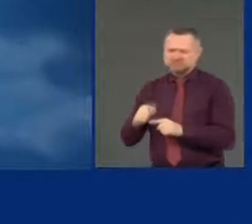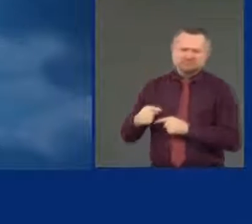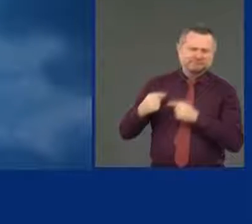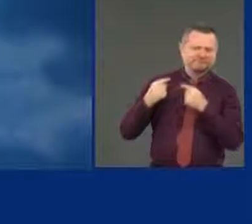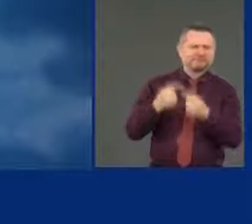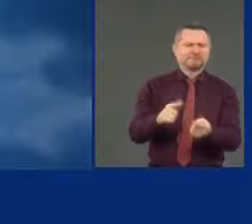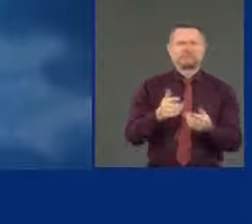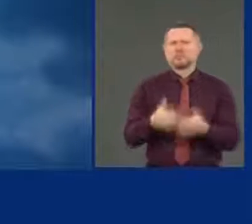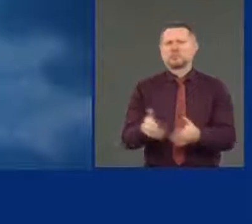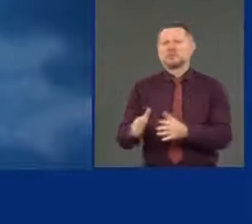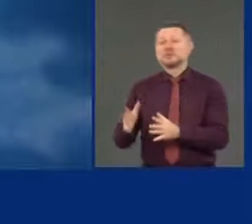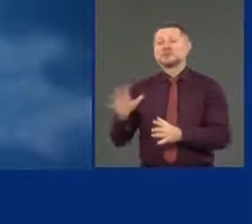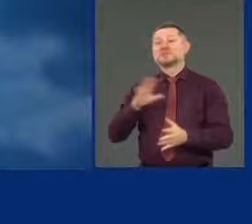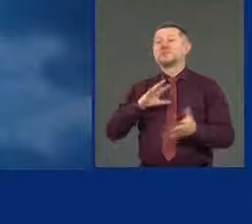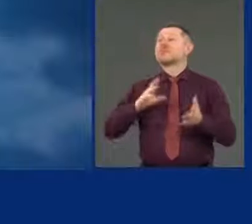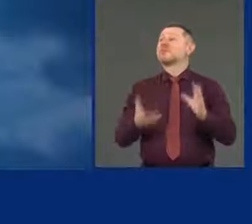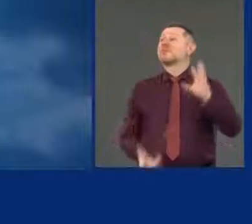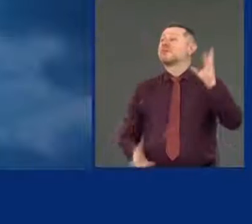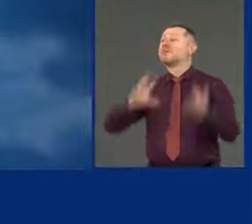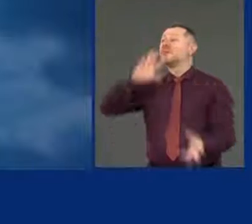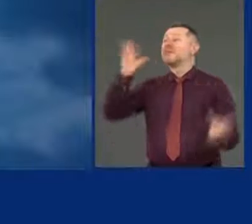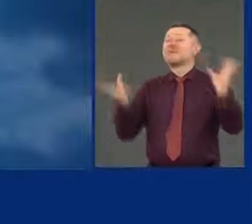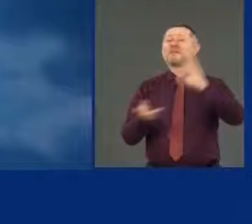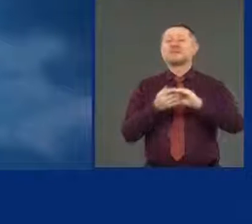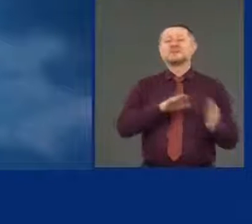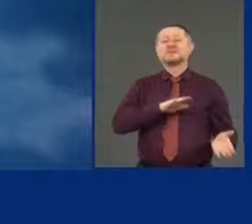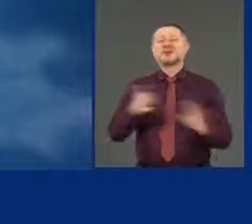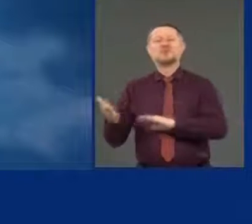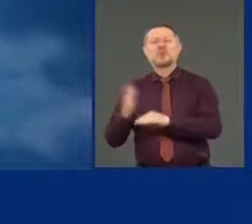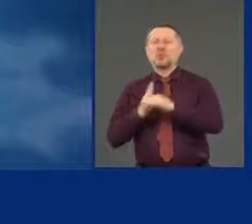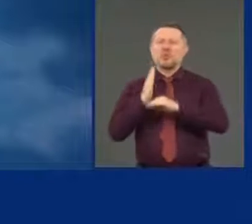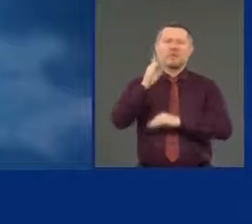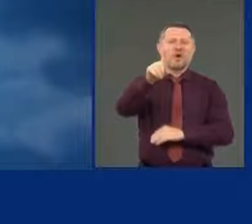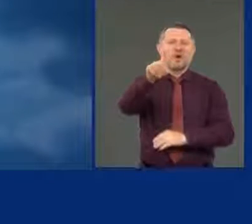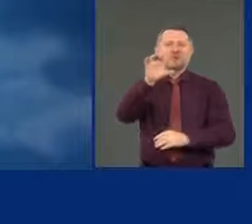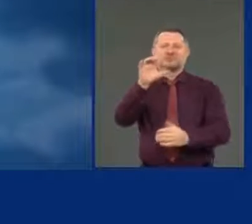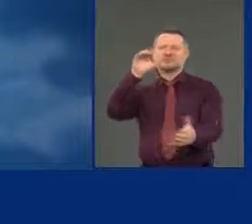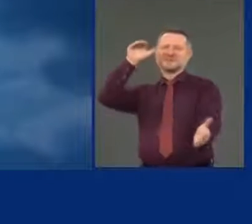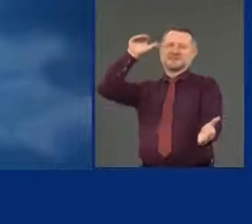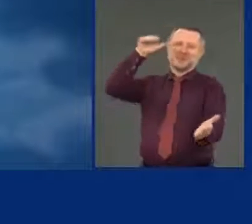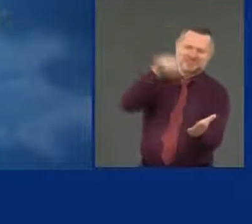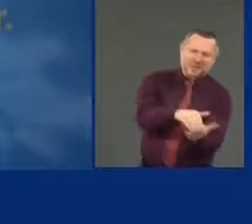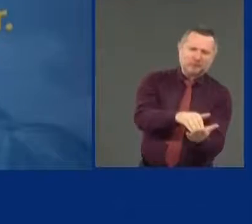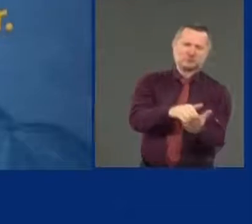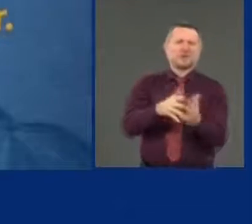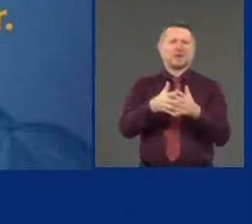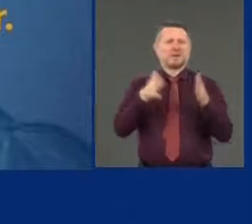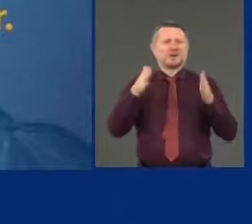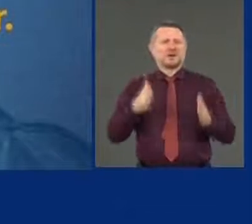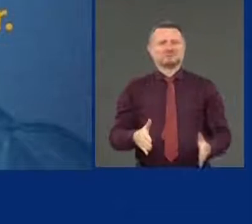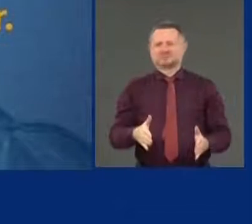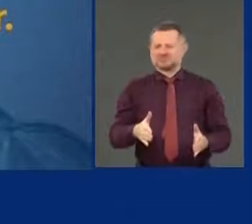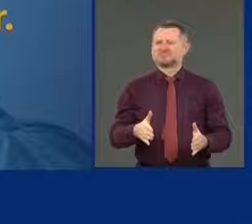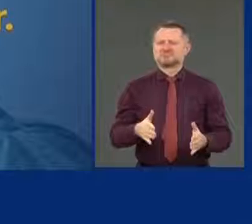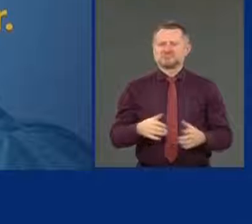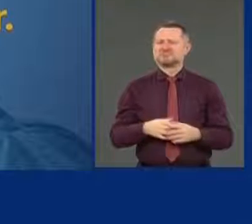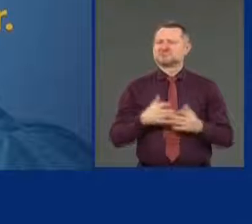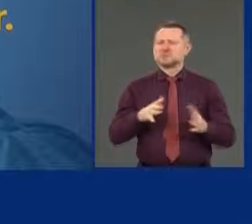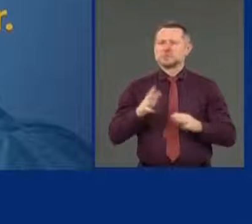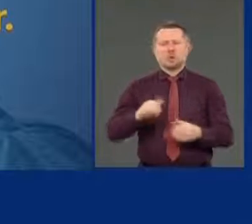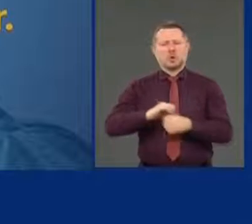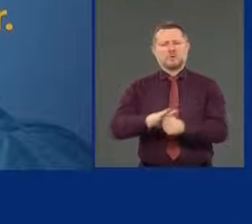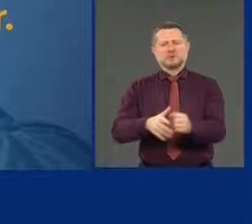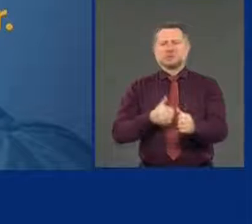about loss because we're living it again. Over 100,000 Americans will lose their lives to this COVID